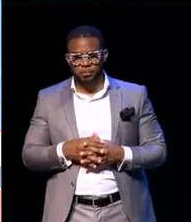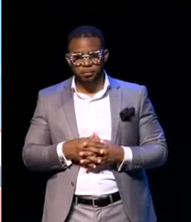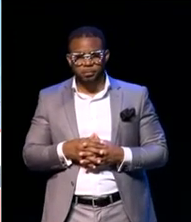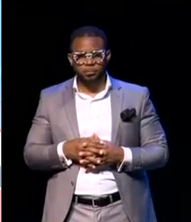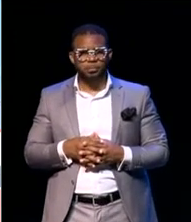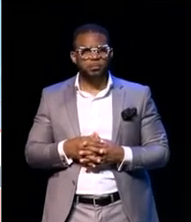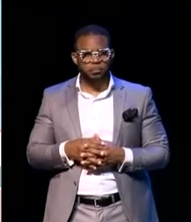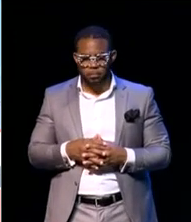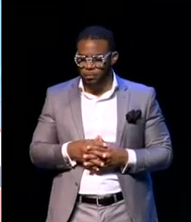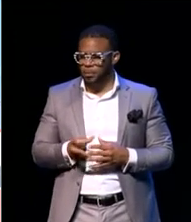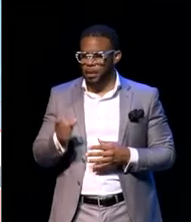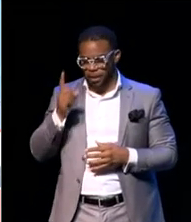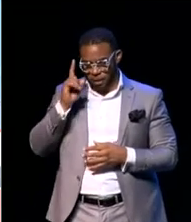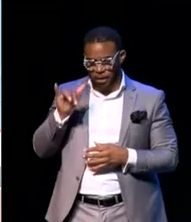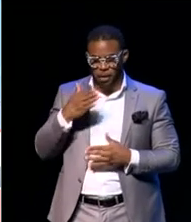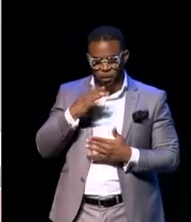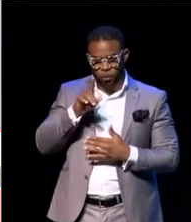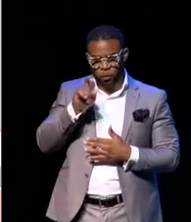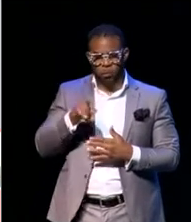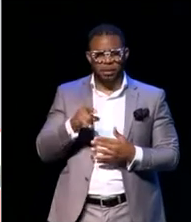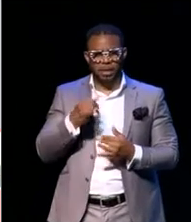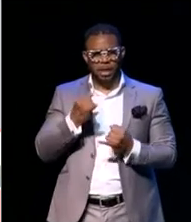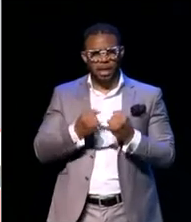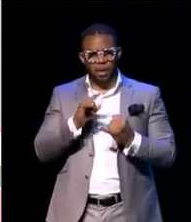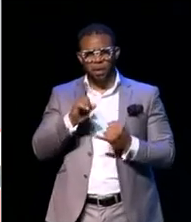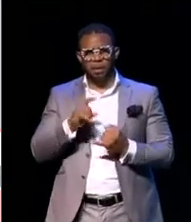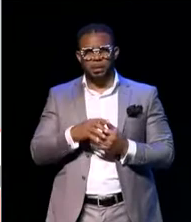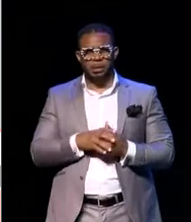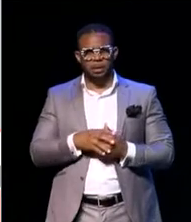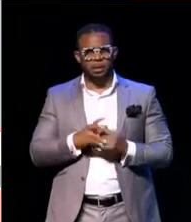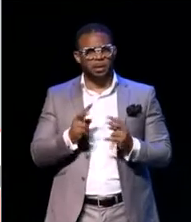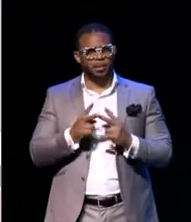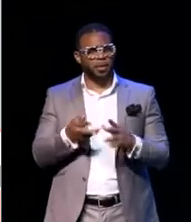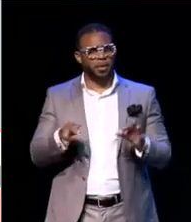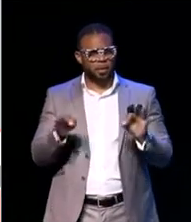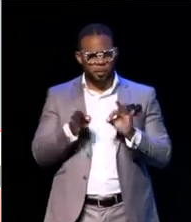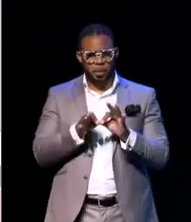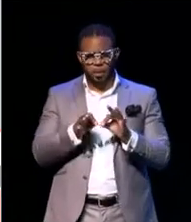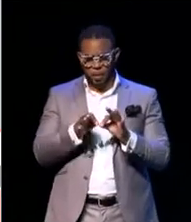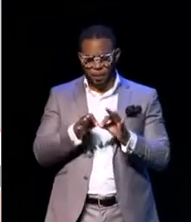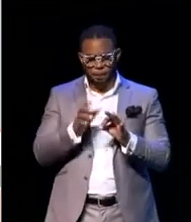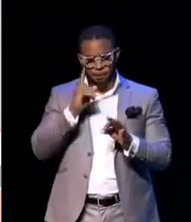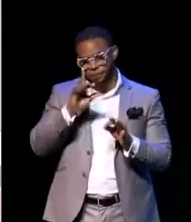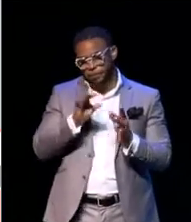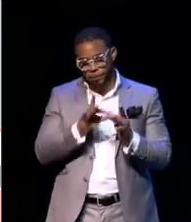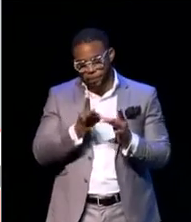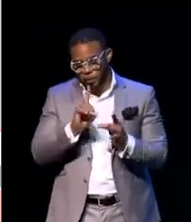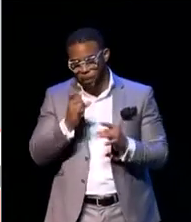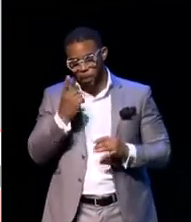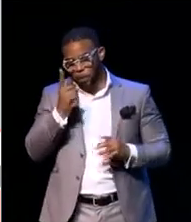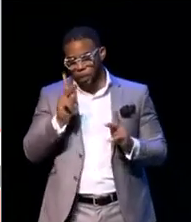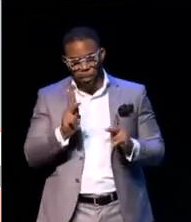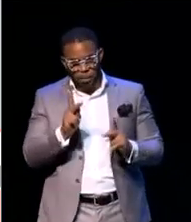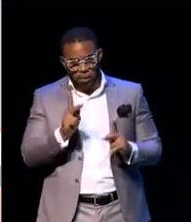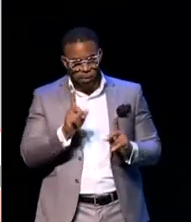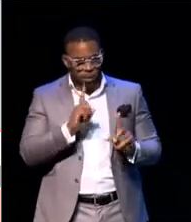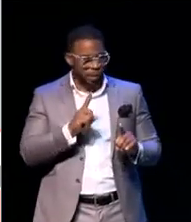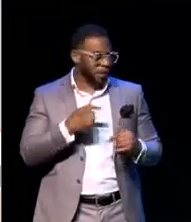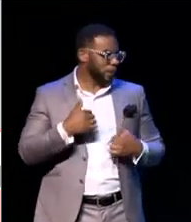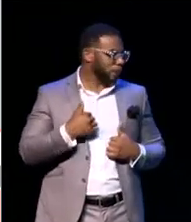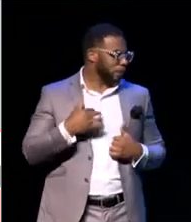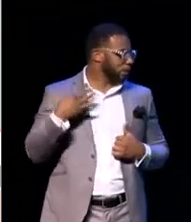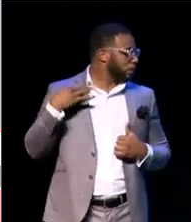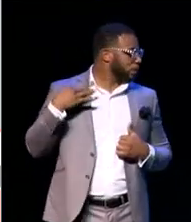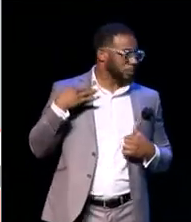I think that last question is very important, and I know you said only one person gets to do it, but I'm going